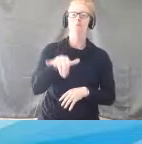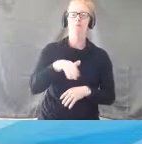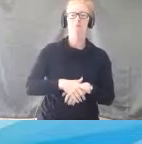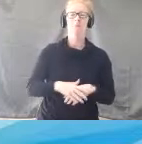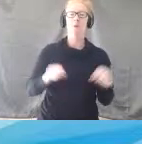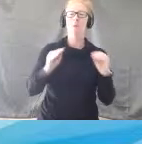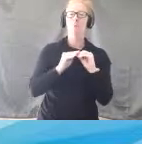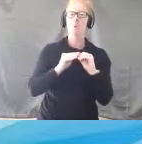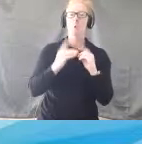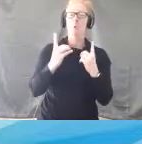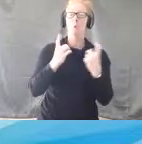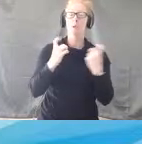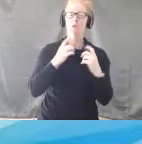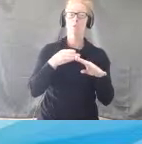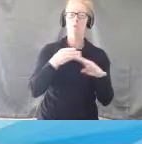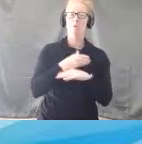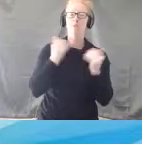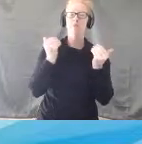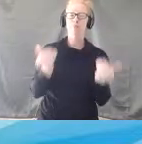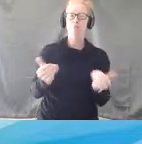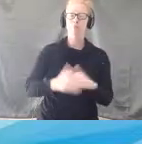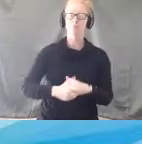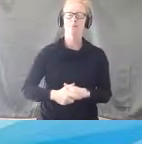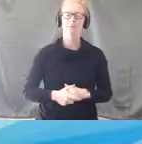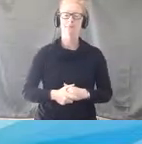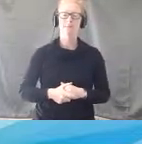questions before we move on?